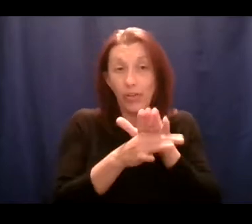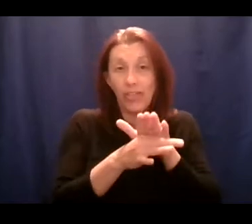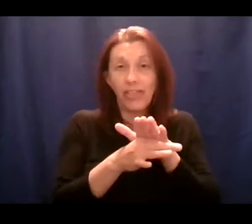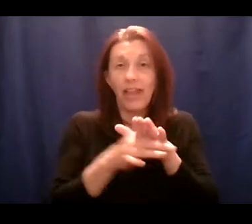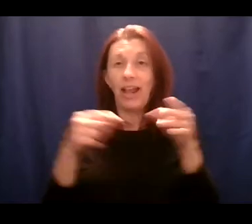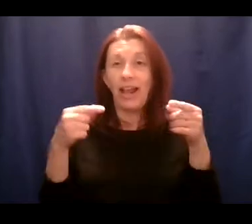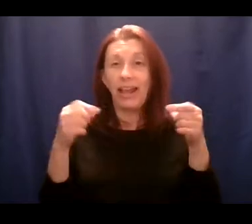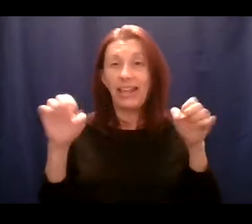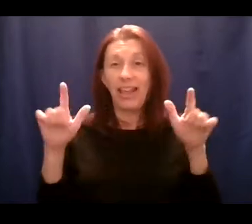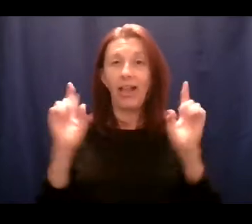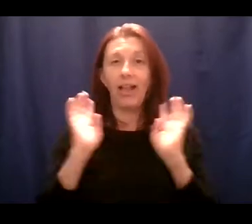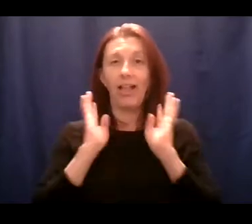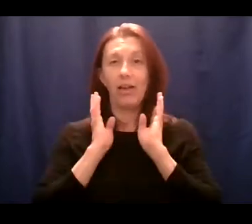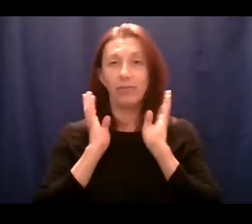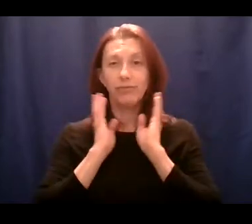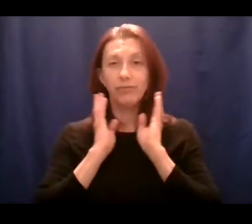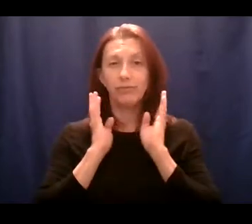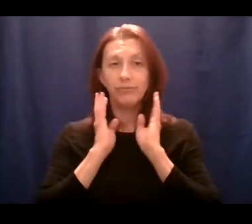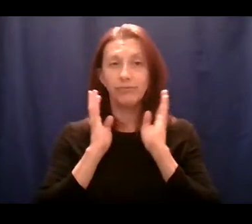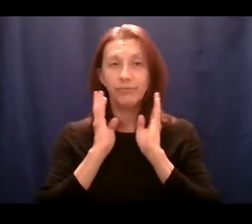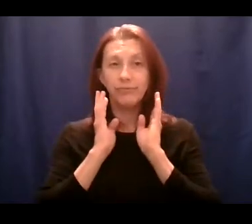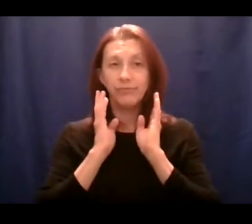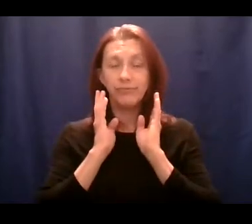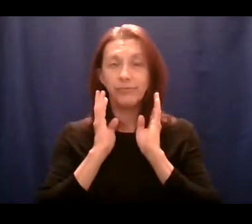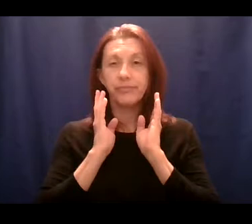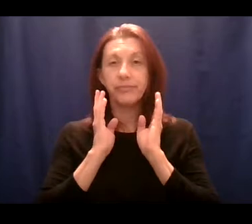has even these extra flaps, these lobes on its